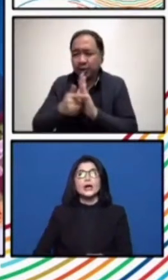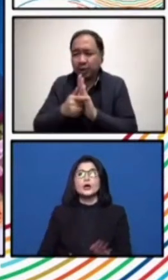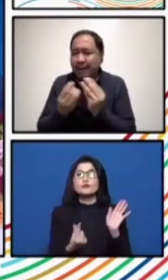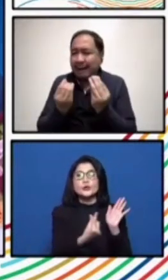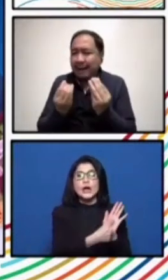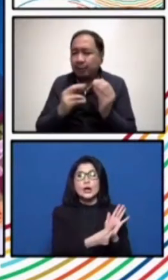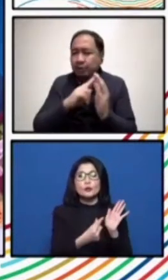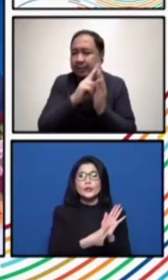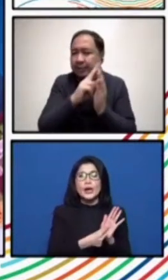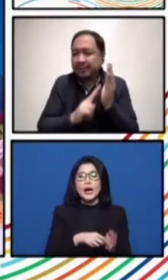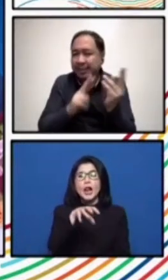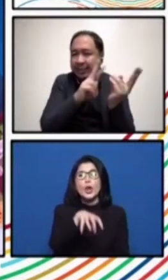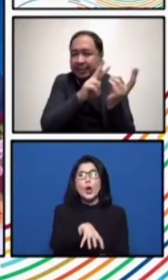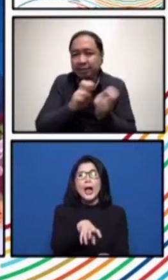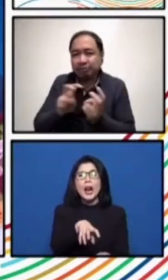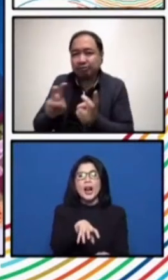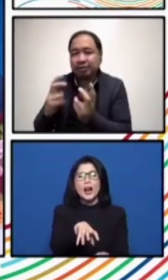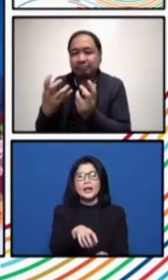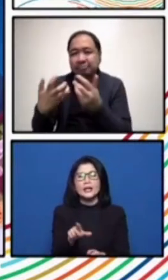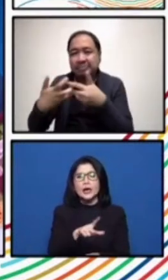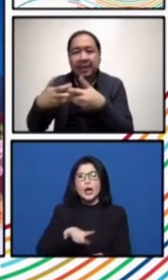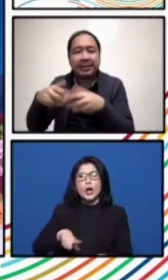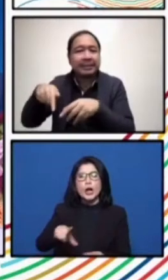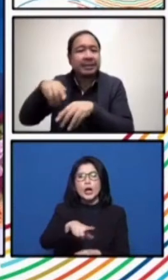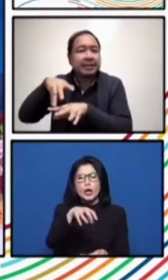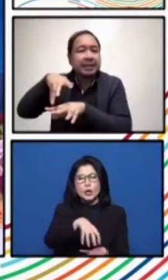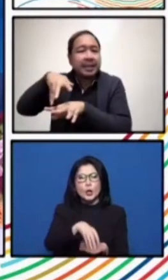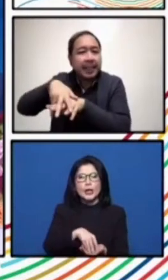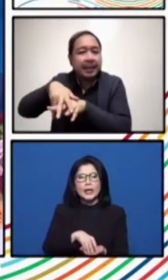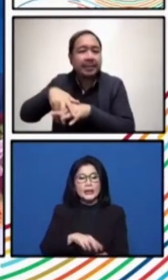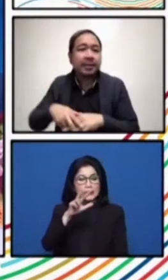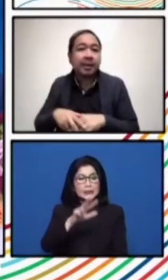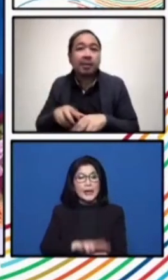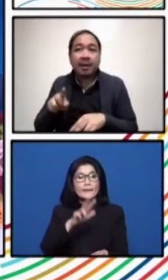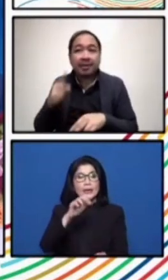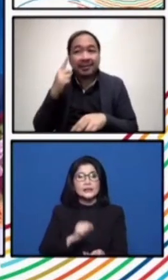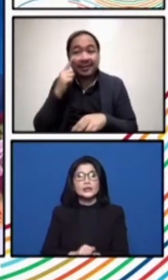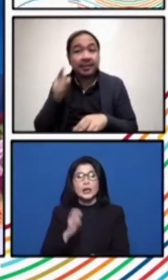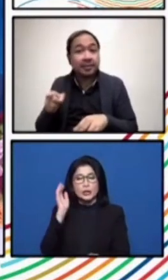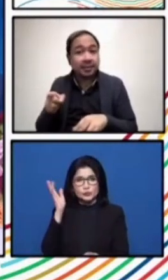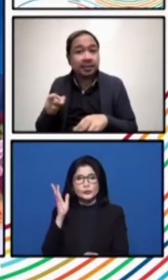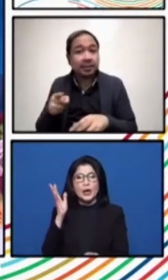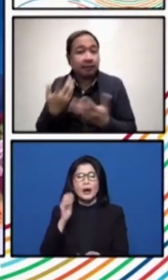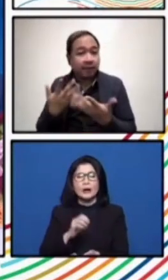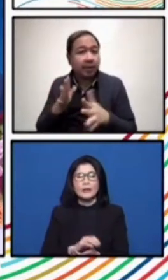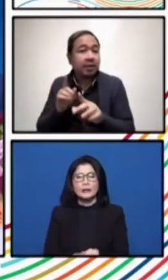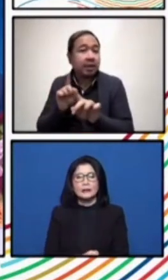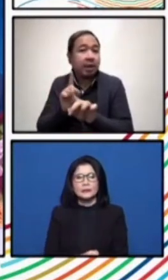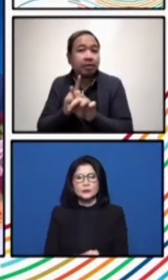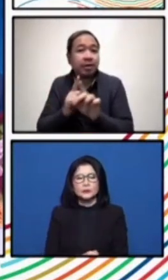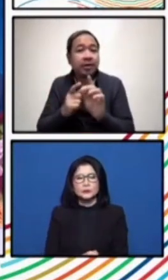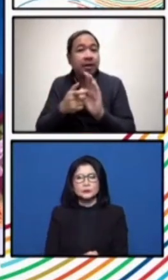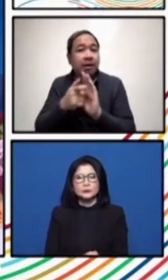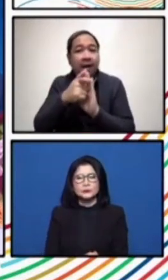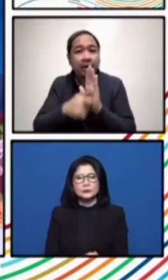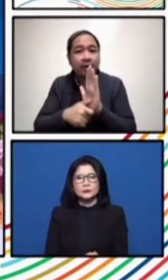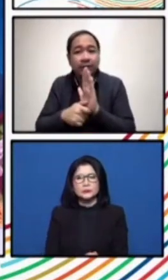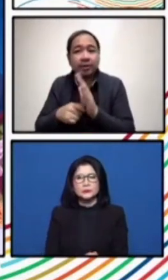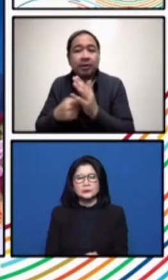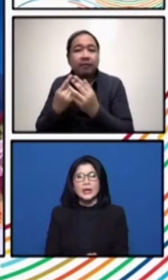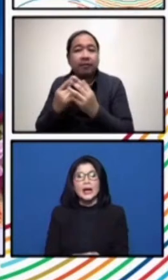convention instead some of the state party answered that they are implementing the agreement based on their